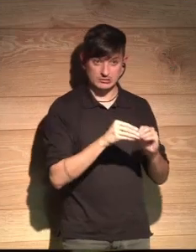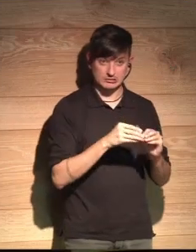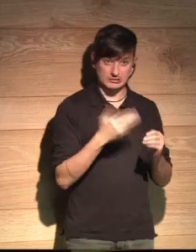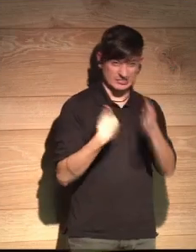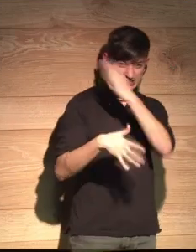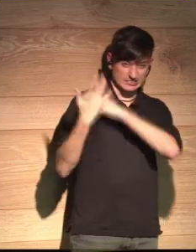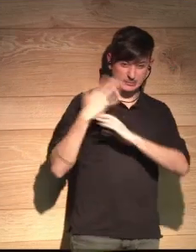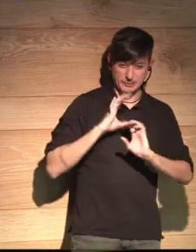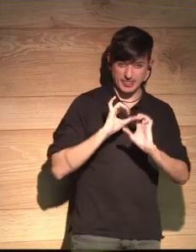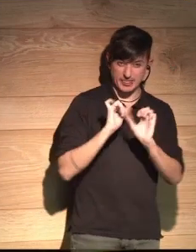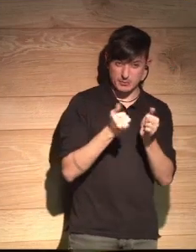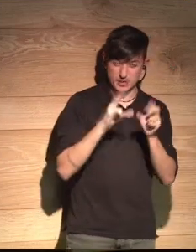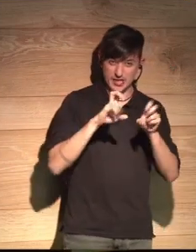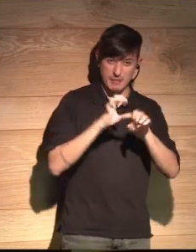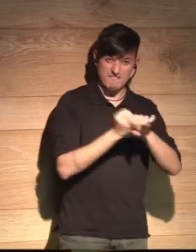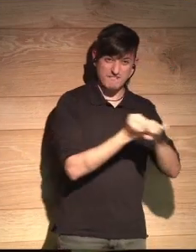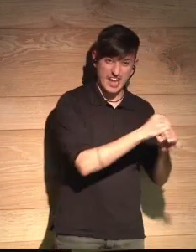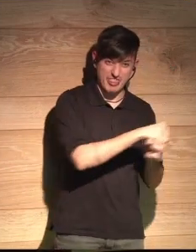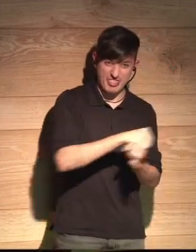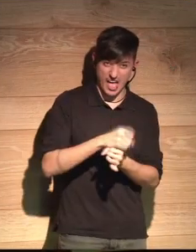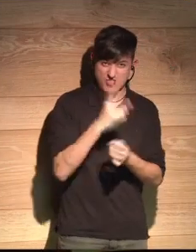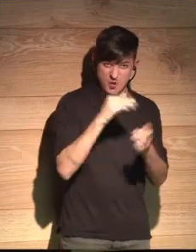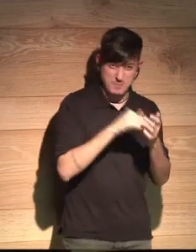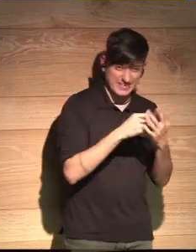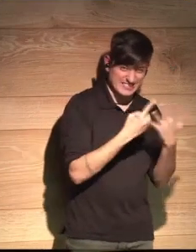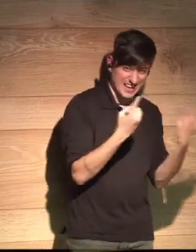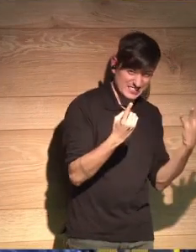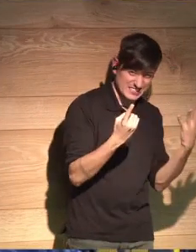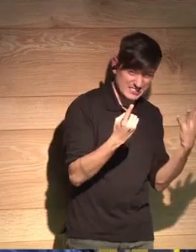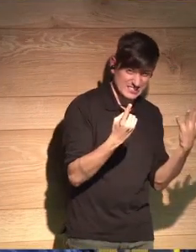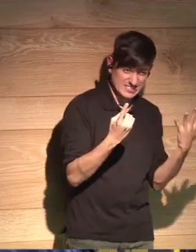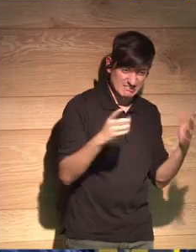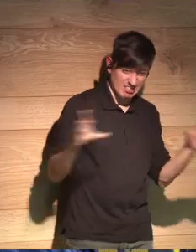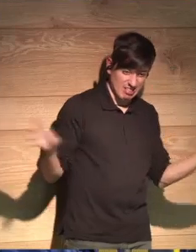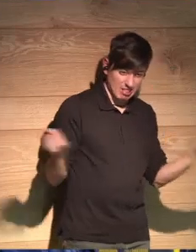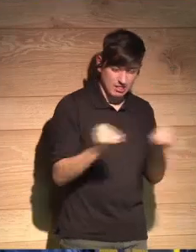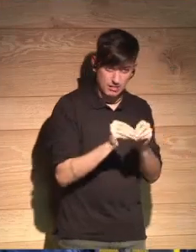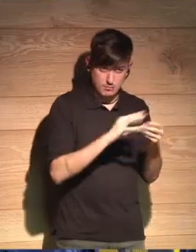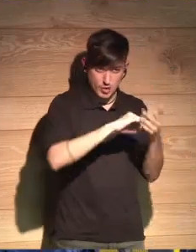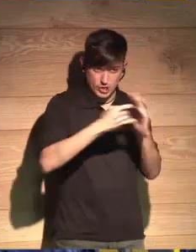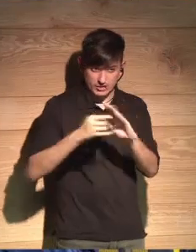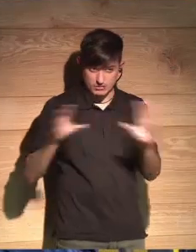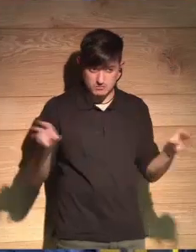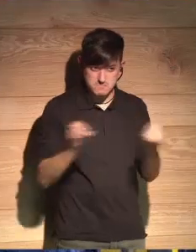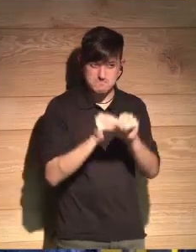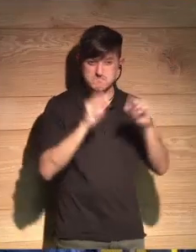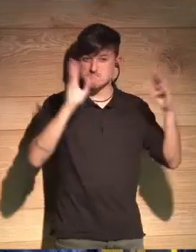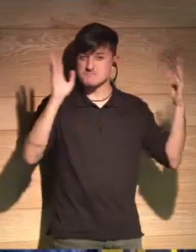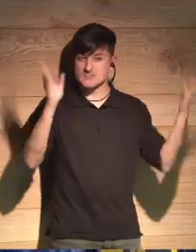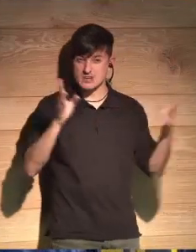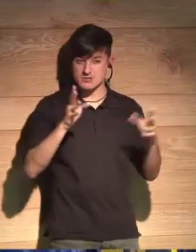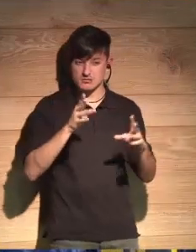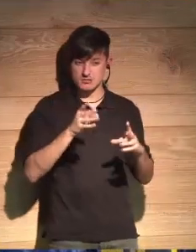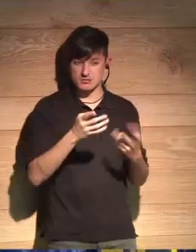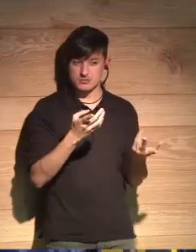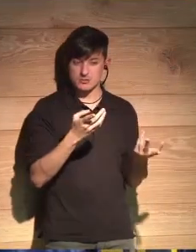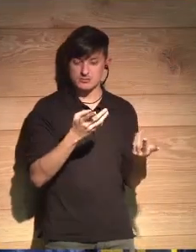presented together projects of different years, like the 2006 Venice Biennale, for